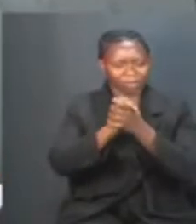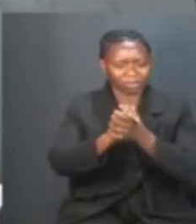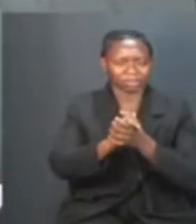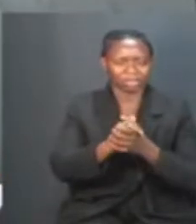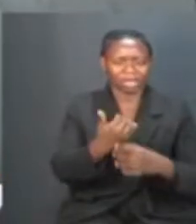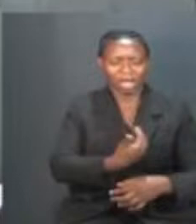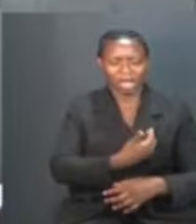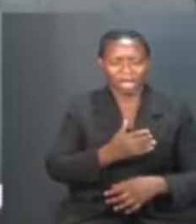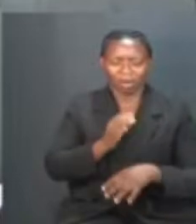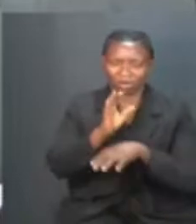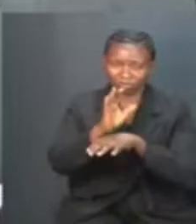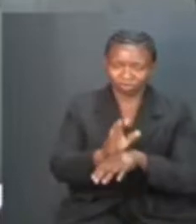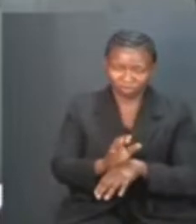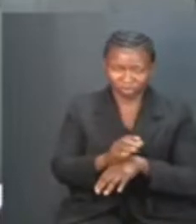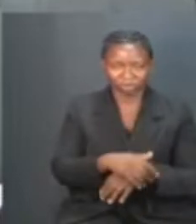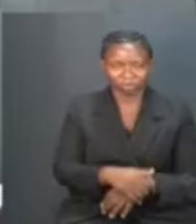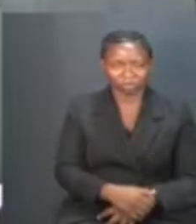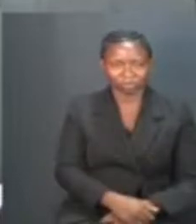our culture.